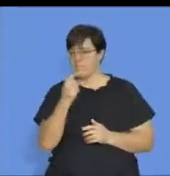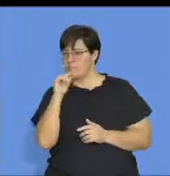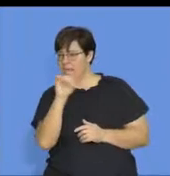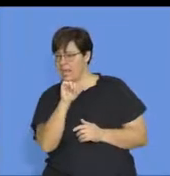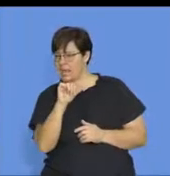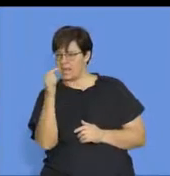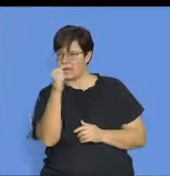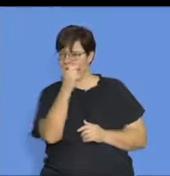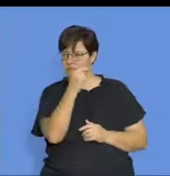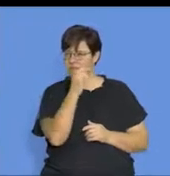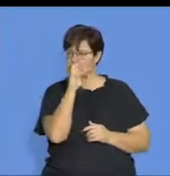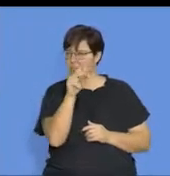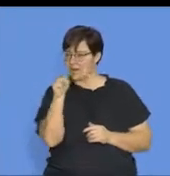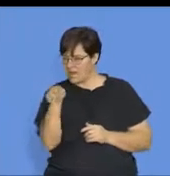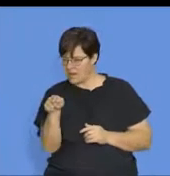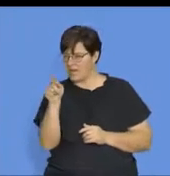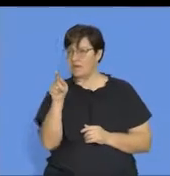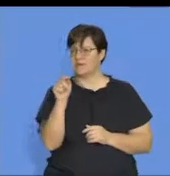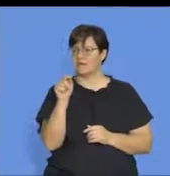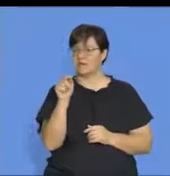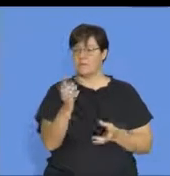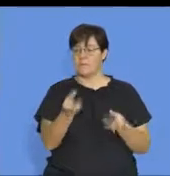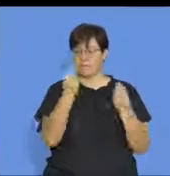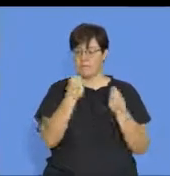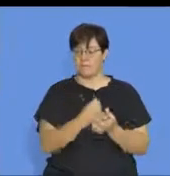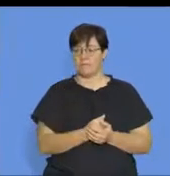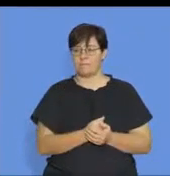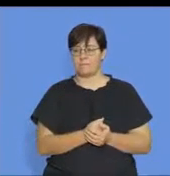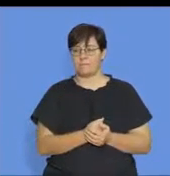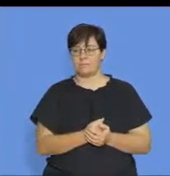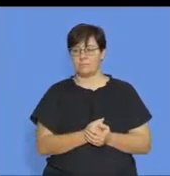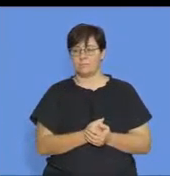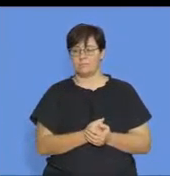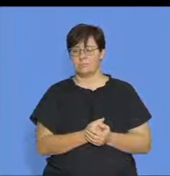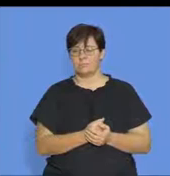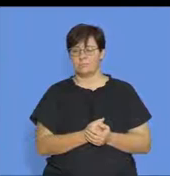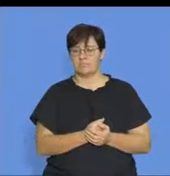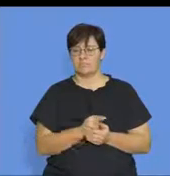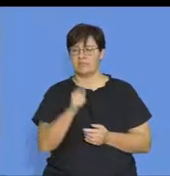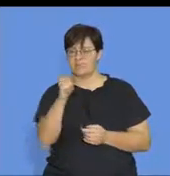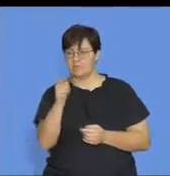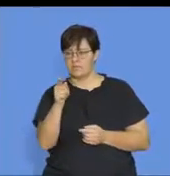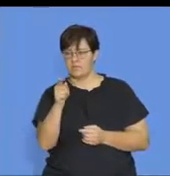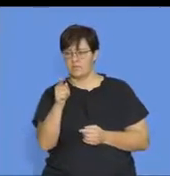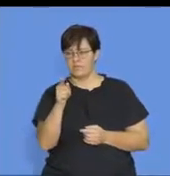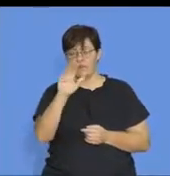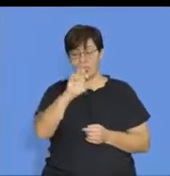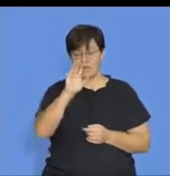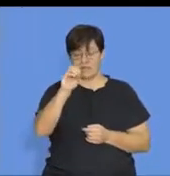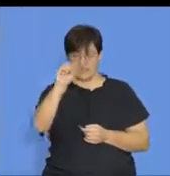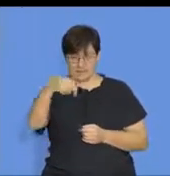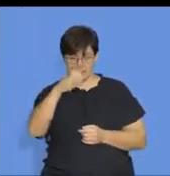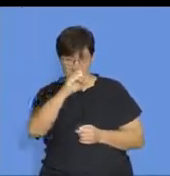go back a few slides just quickly to get that calculation. Right, so interest on capital, there we